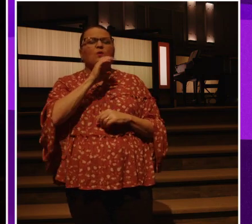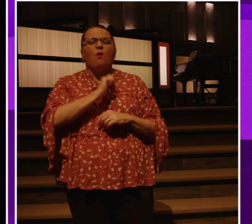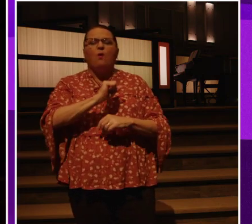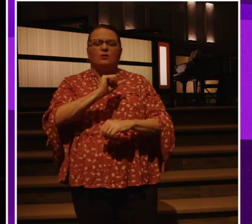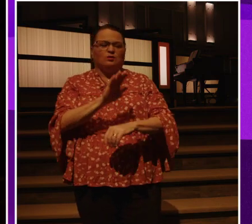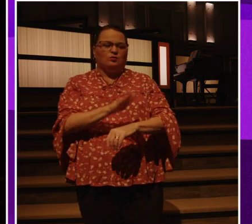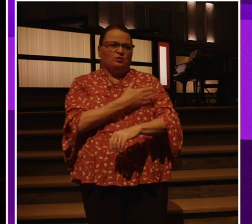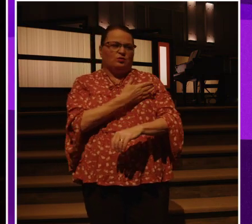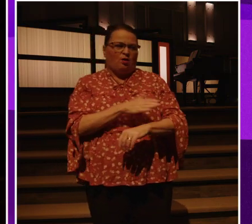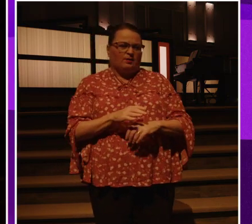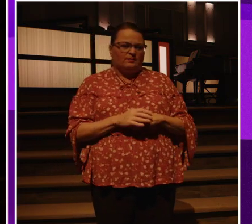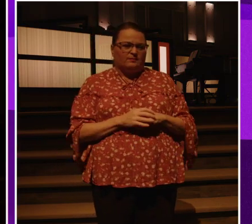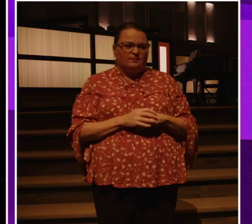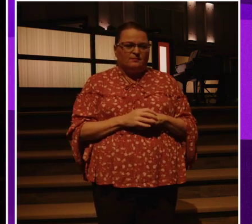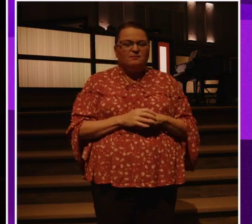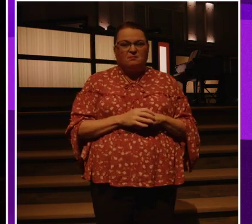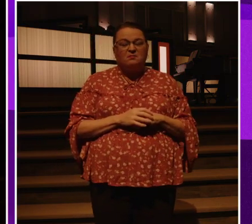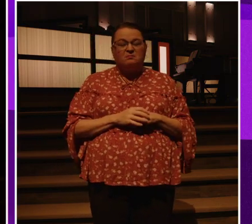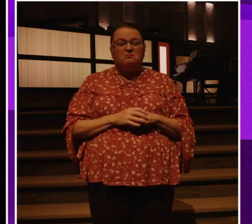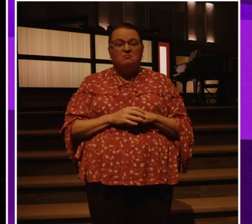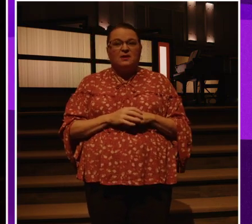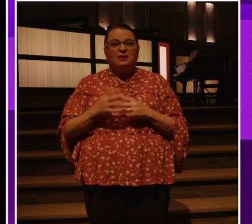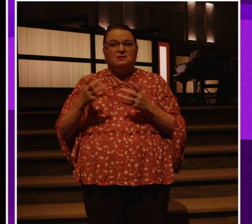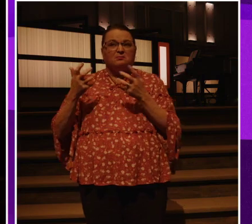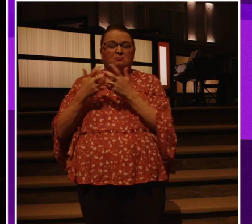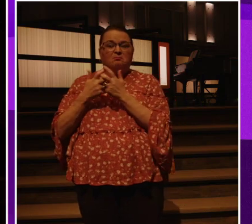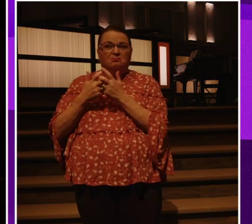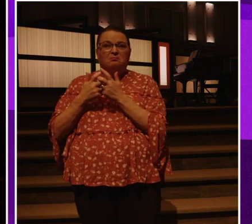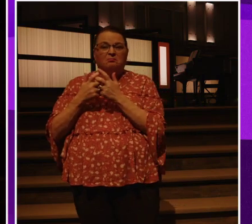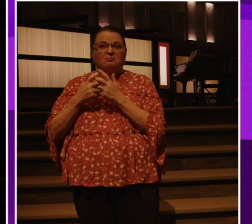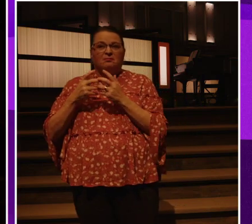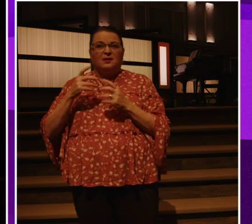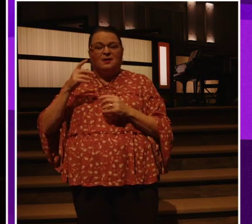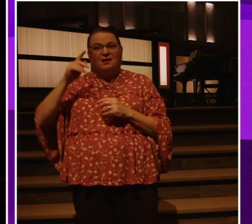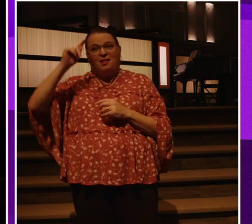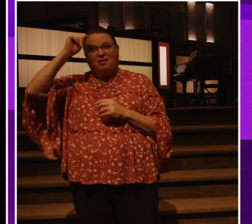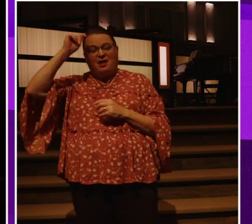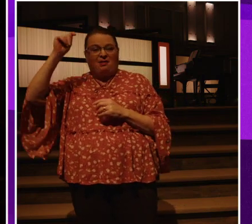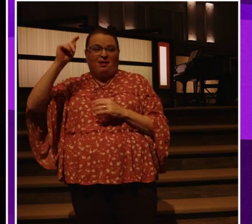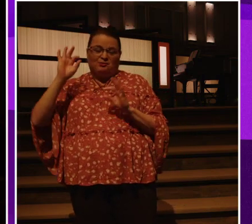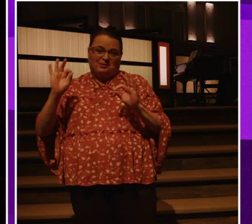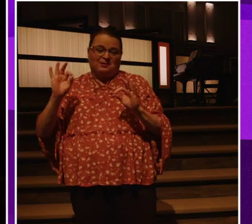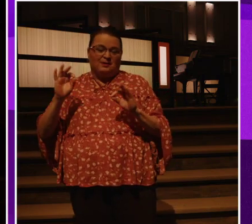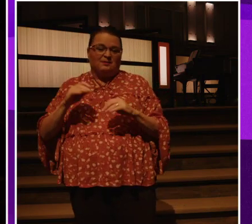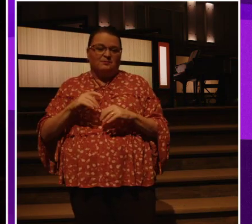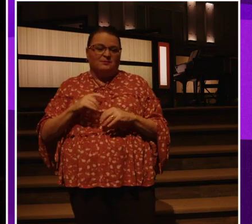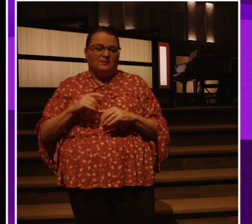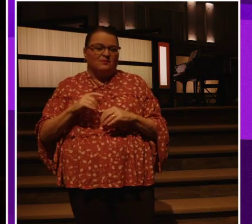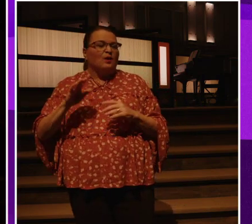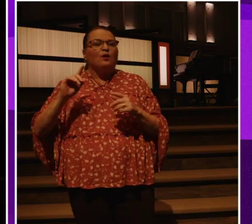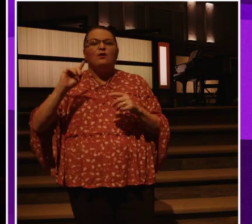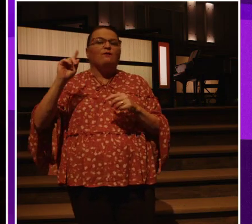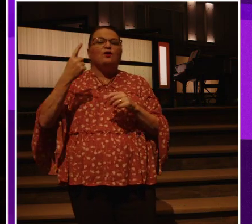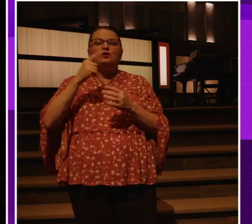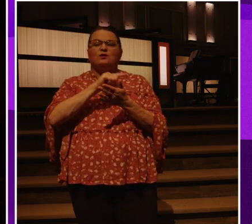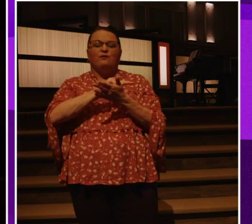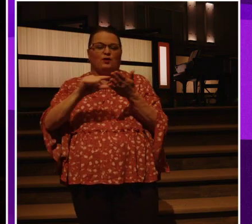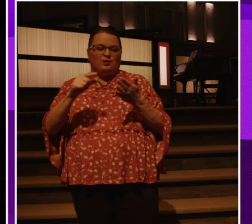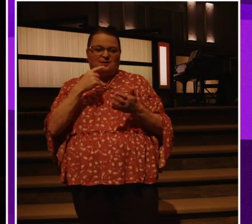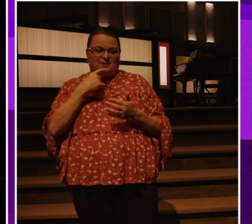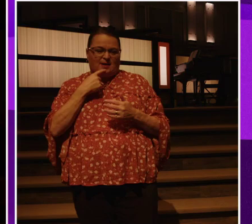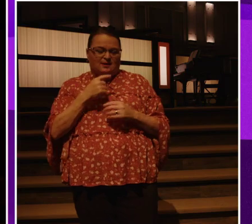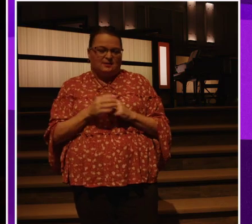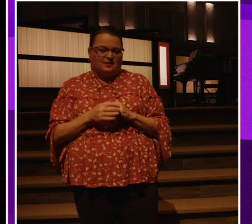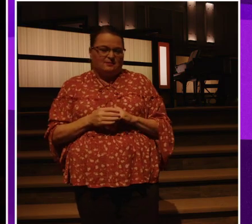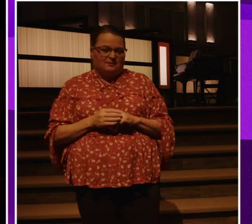It's theologically sound, but it's easy to remember. The whole first verse is simply like